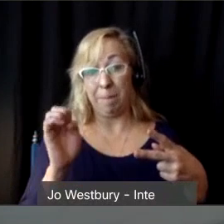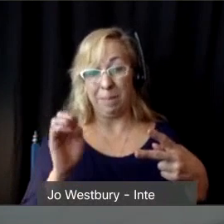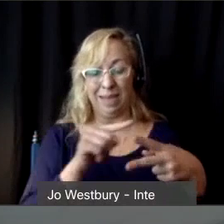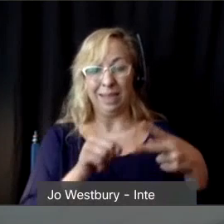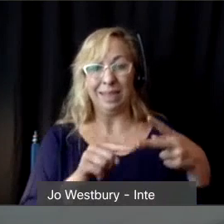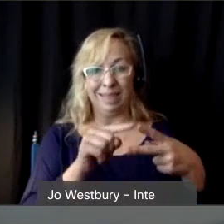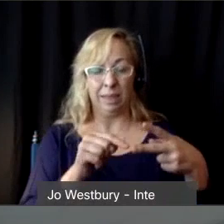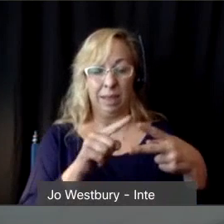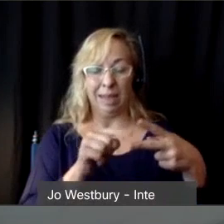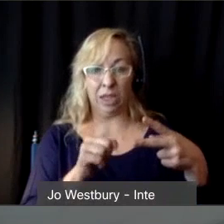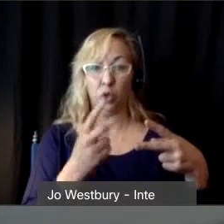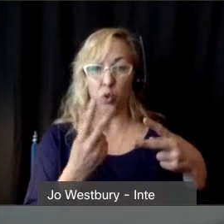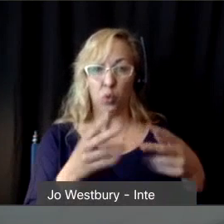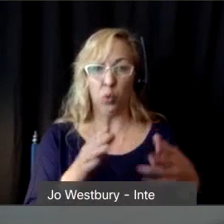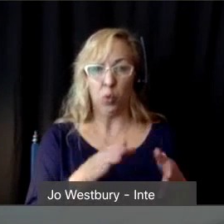those deaths were not